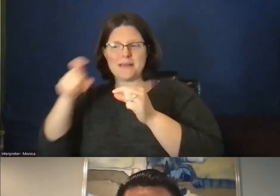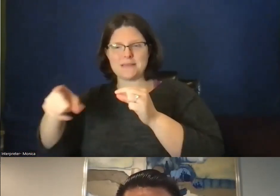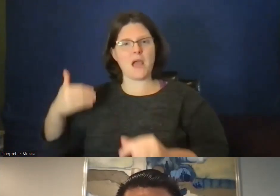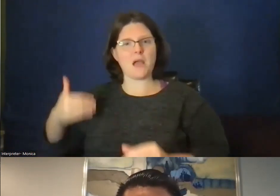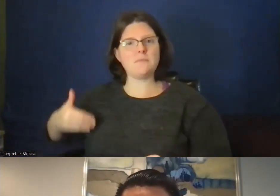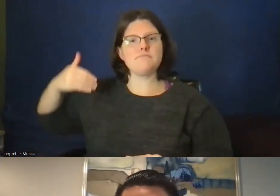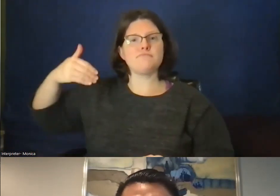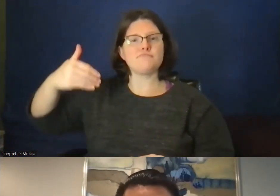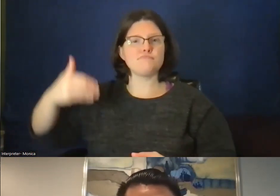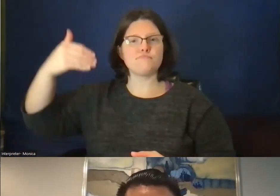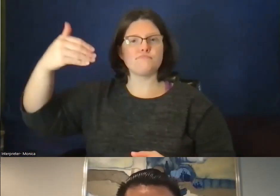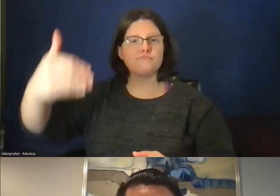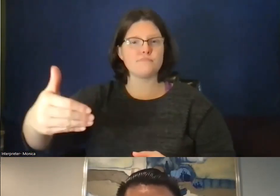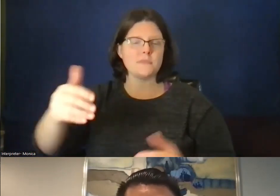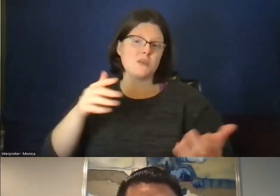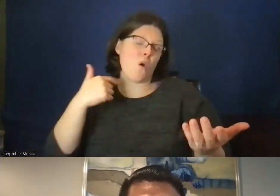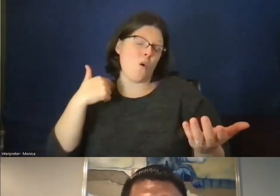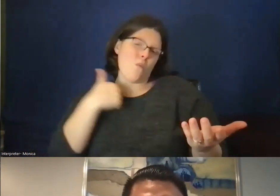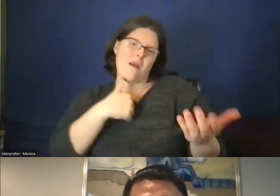So we don't know yet.